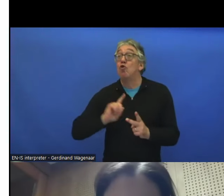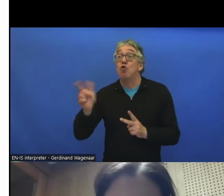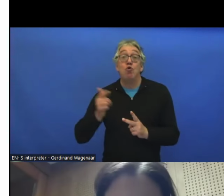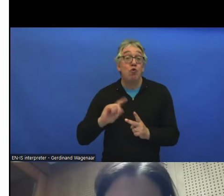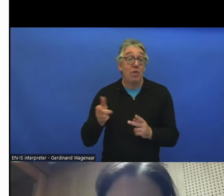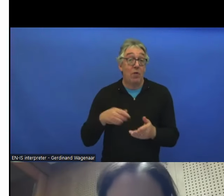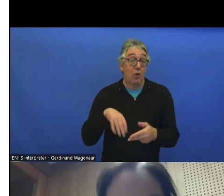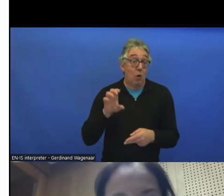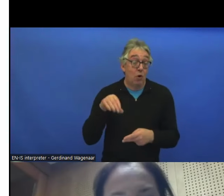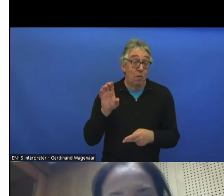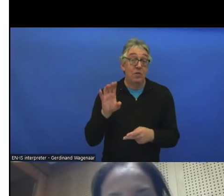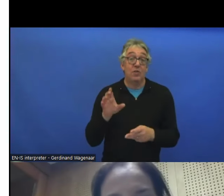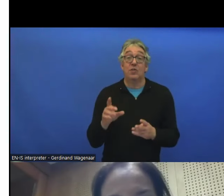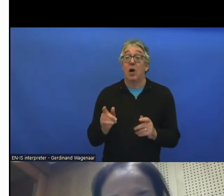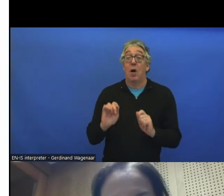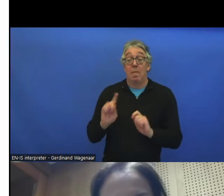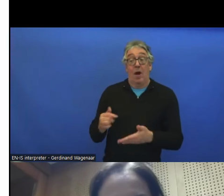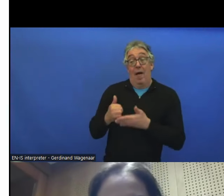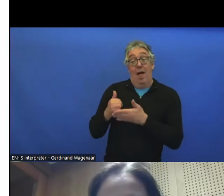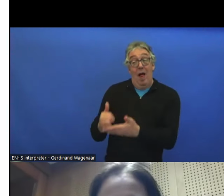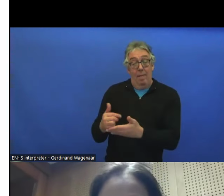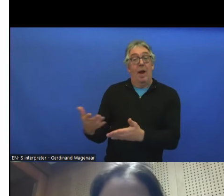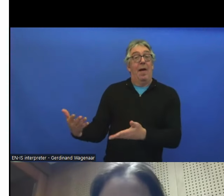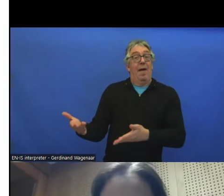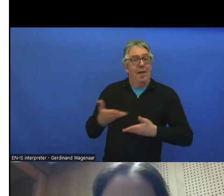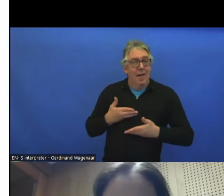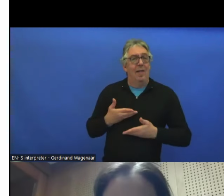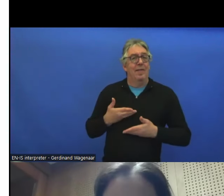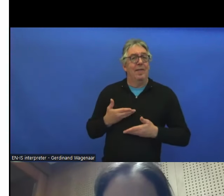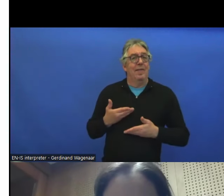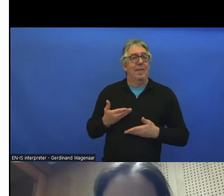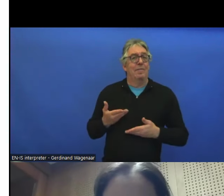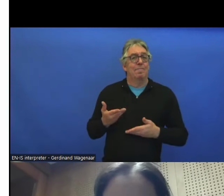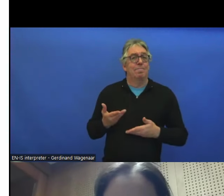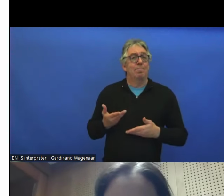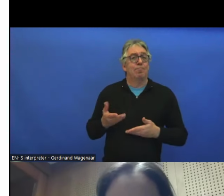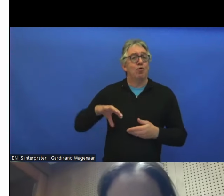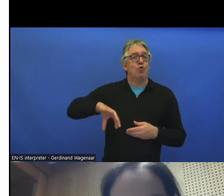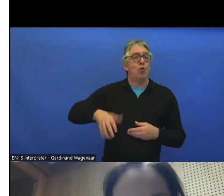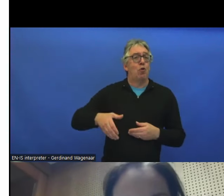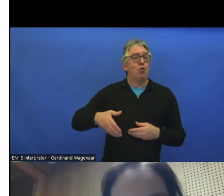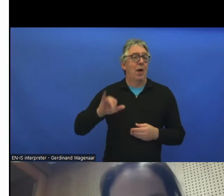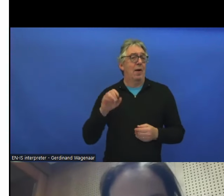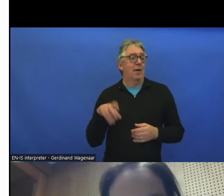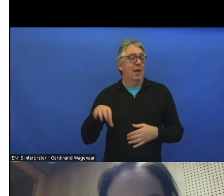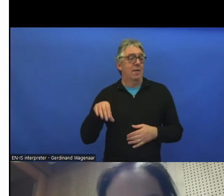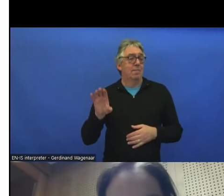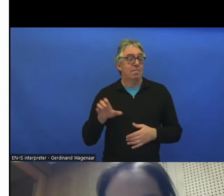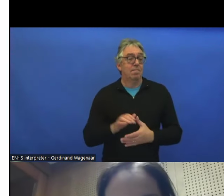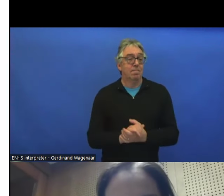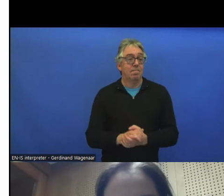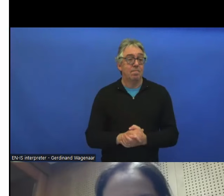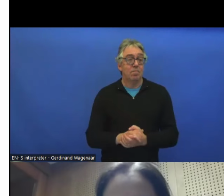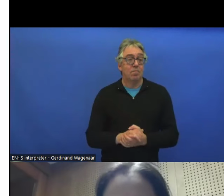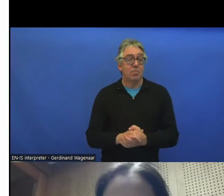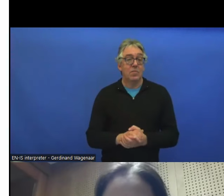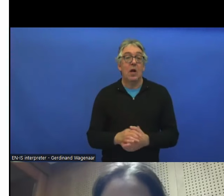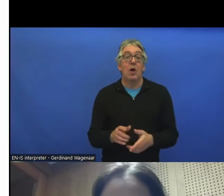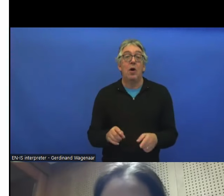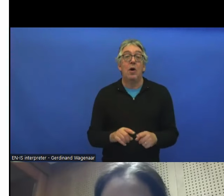facilitate naturalization. And just as within the 1951 convention, there is no